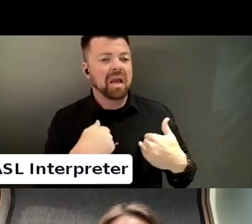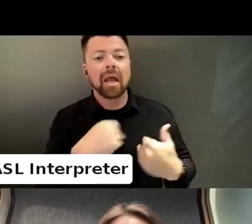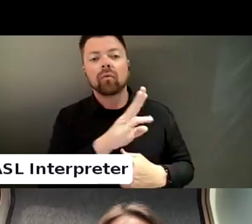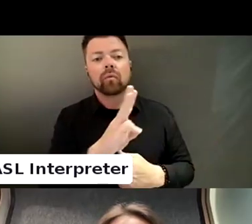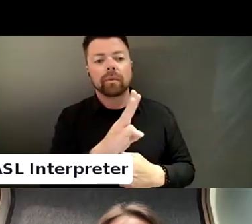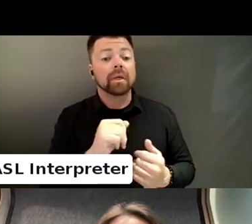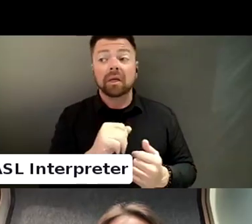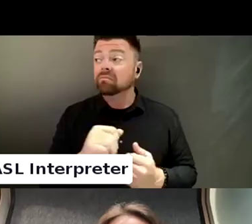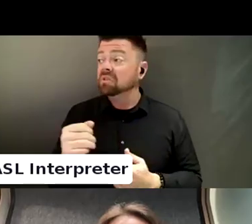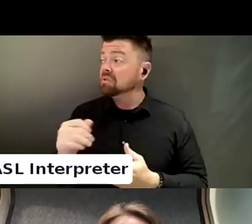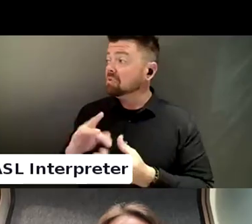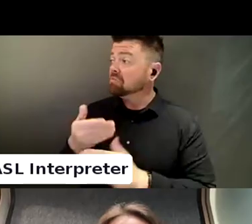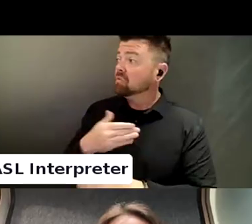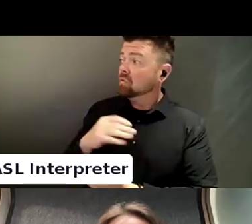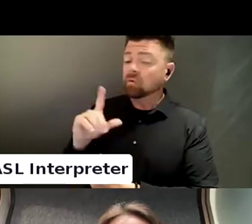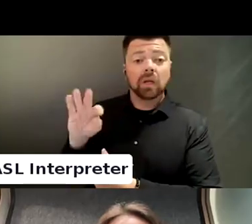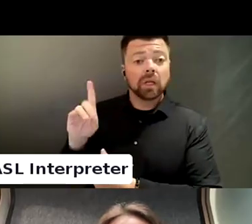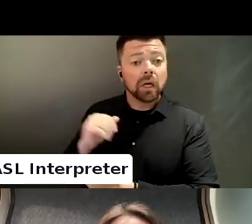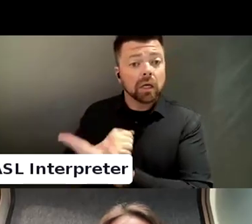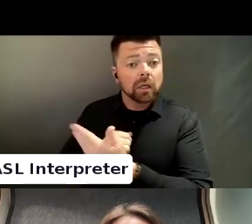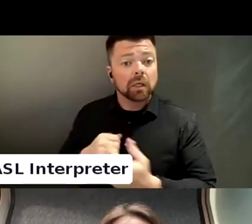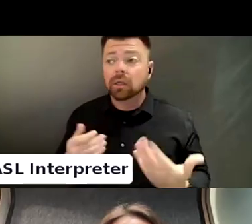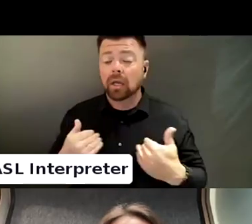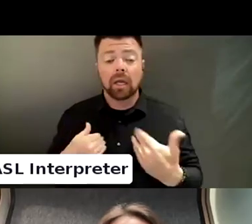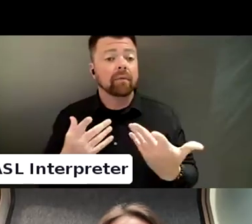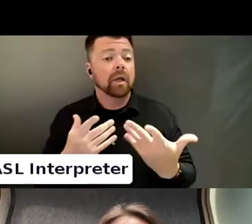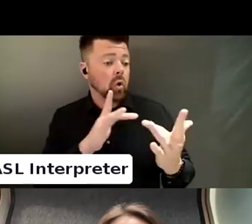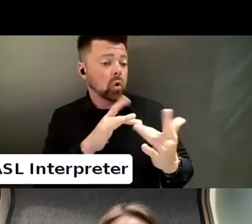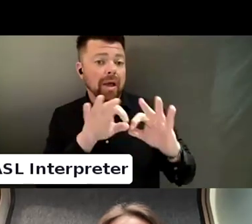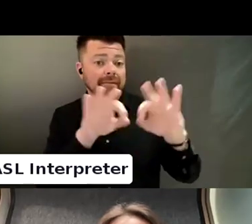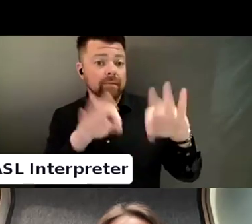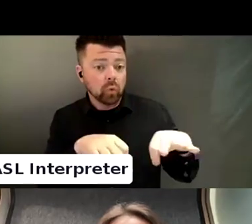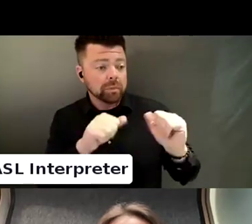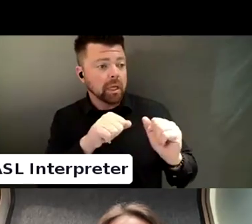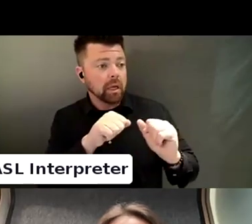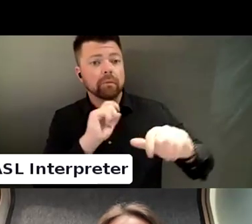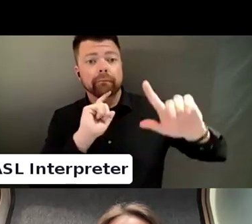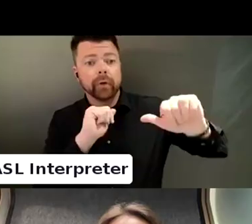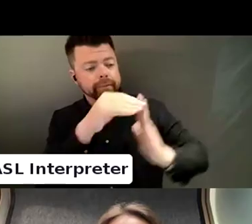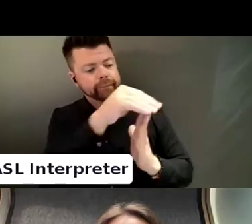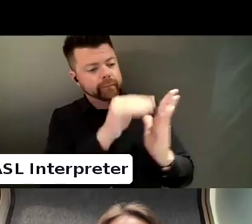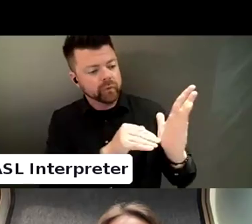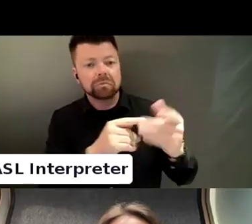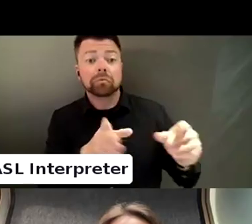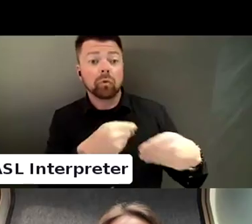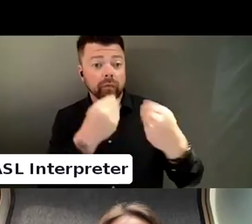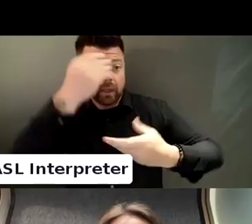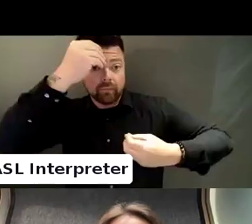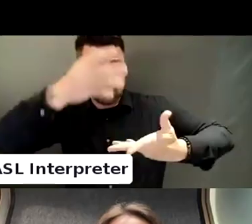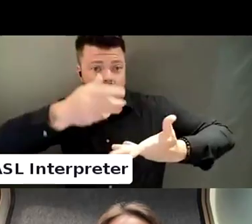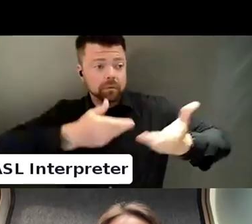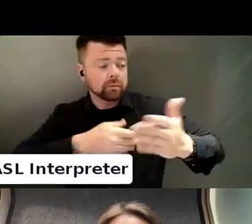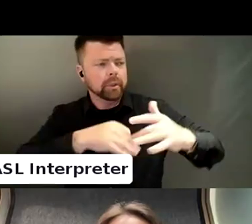Linda, sometimes there are online forms that can be filled out to provide initial information. In